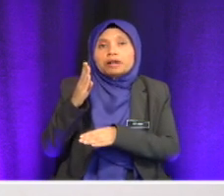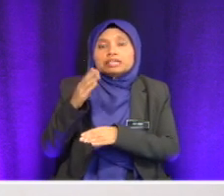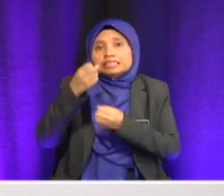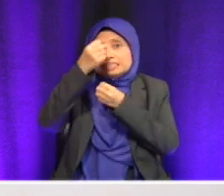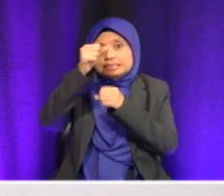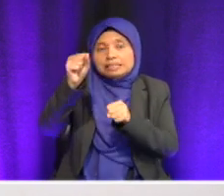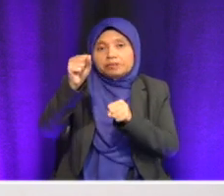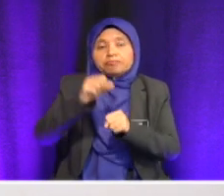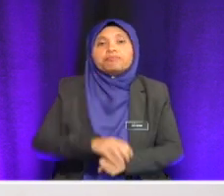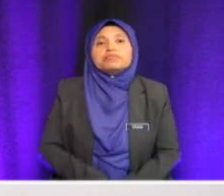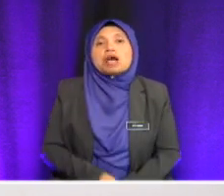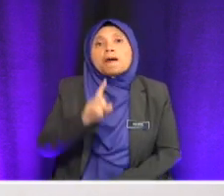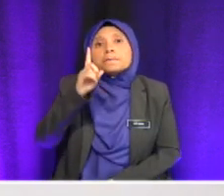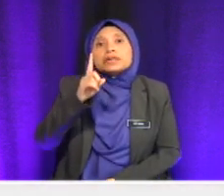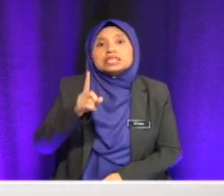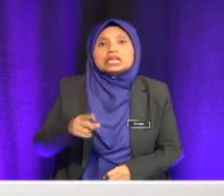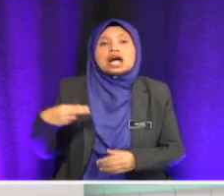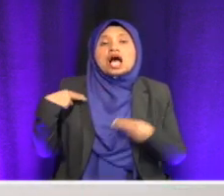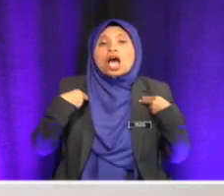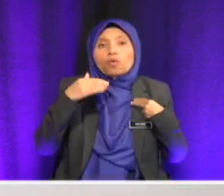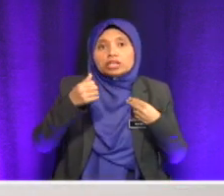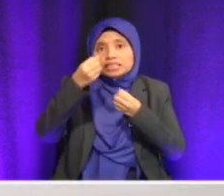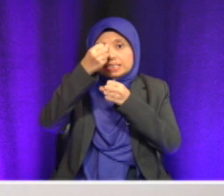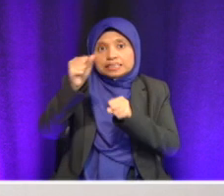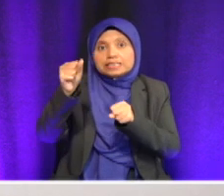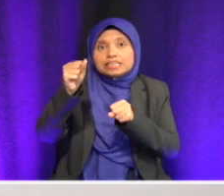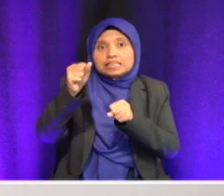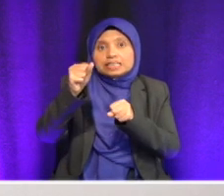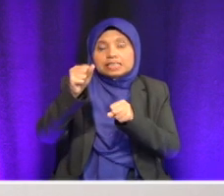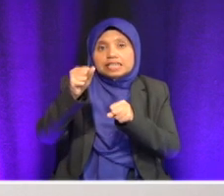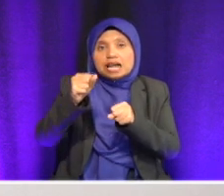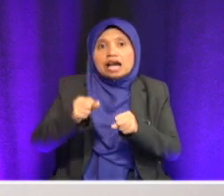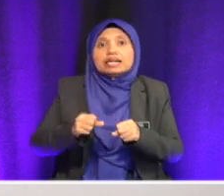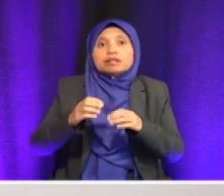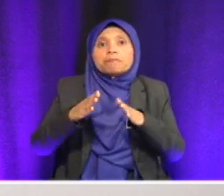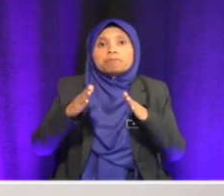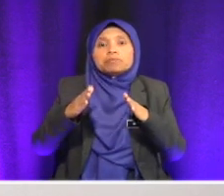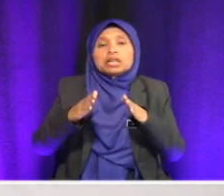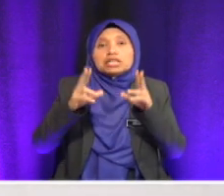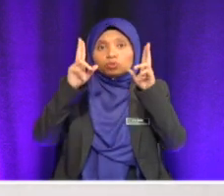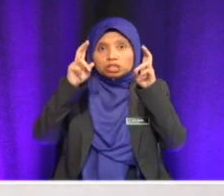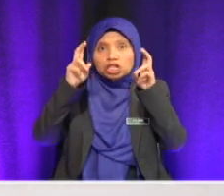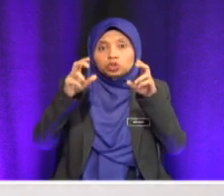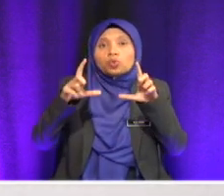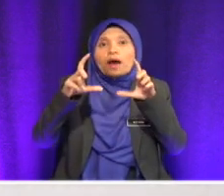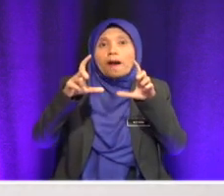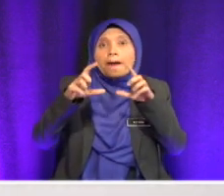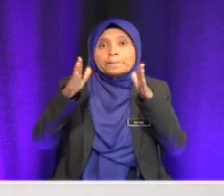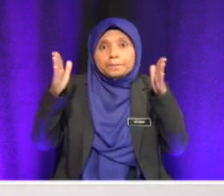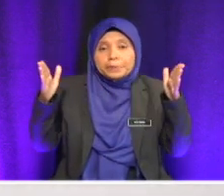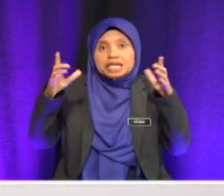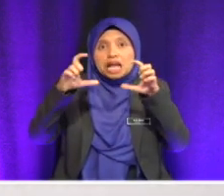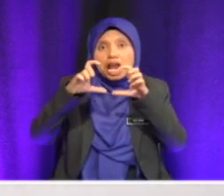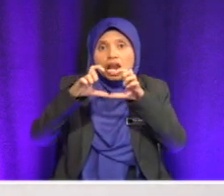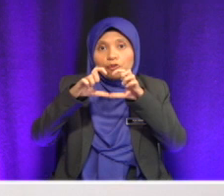keyword from the question? It is in the text Big Love. Big love. Sorry, the keyword first. Oh, The keywords. keyword from